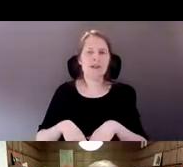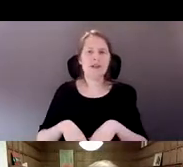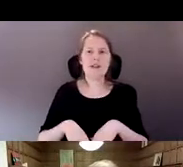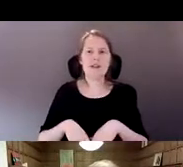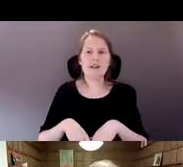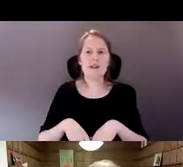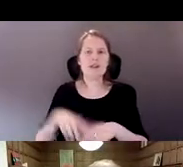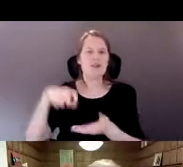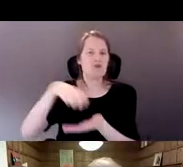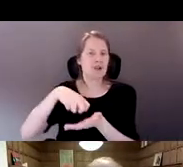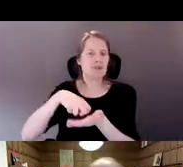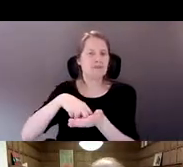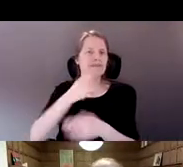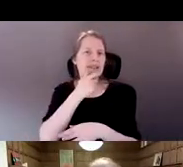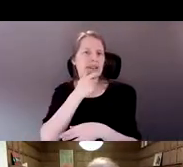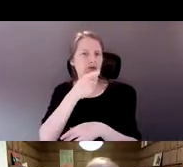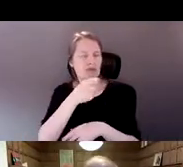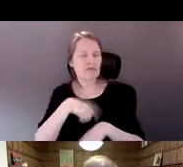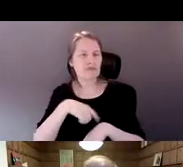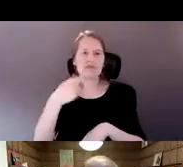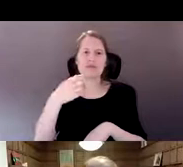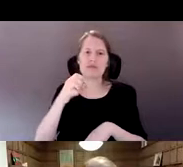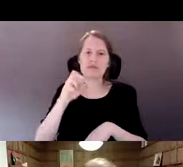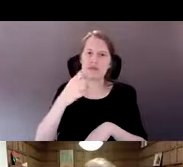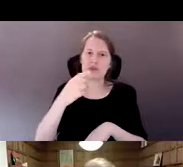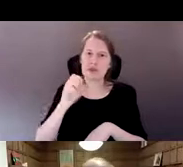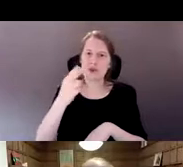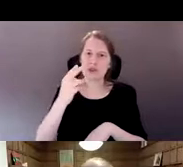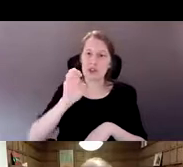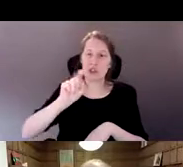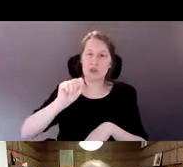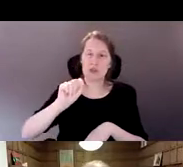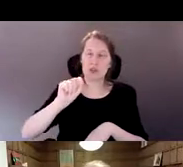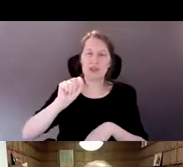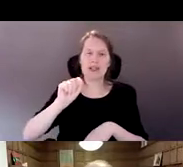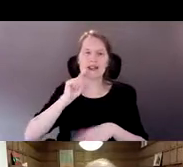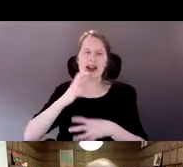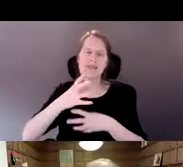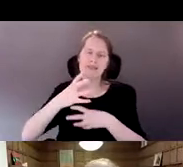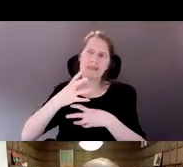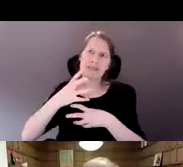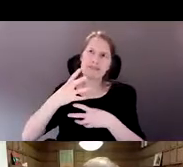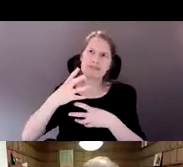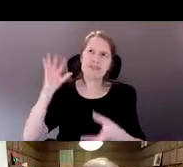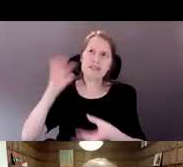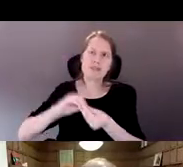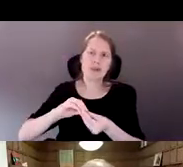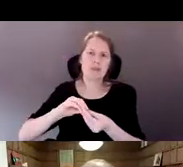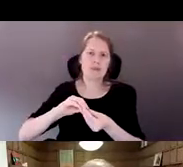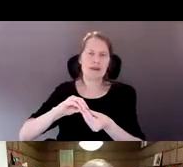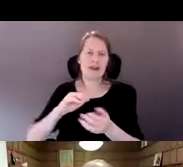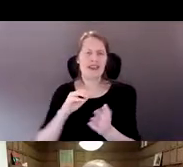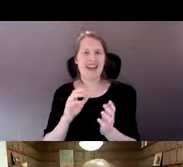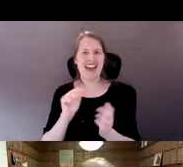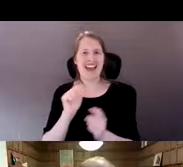English poet George Herbert, summed up this whole kind of critical approach, the critical work that